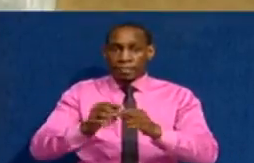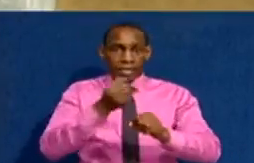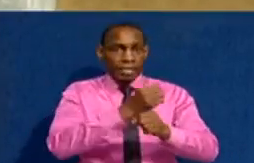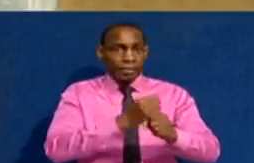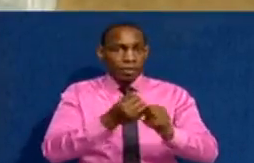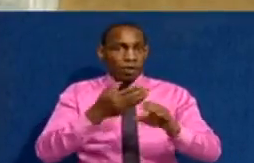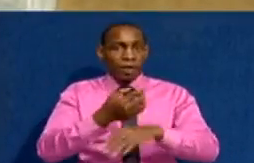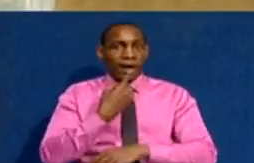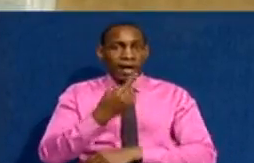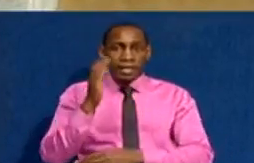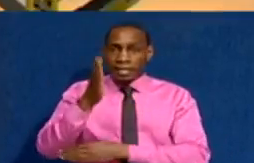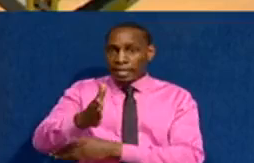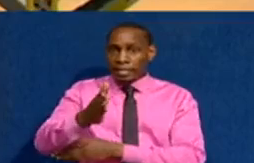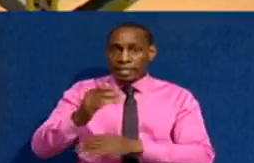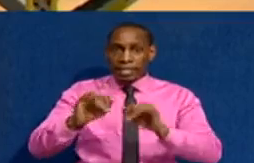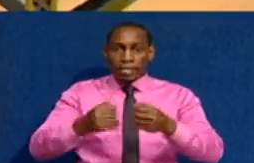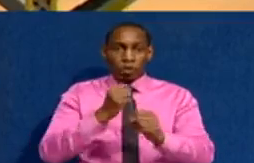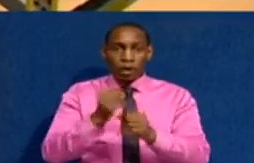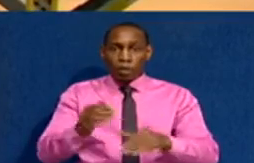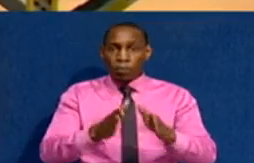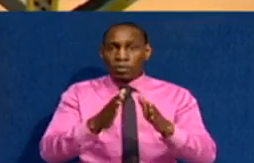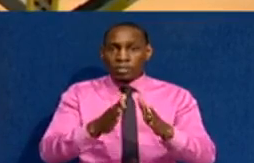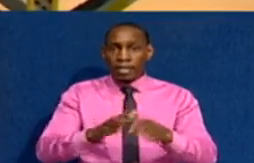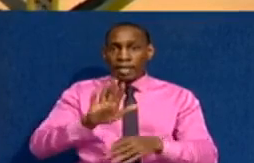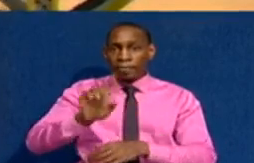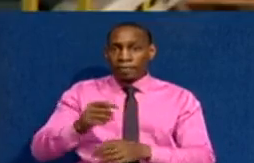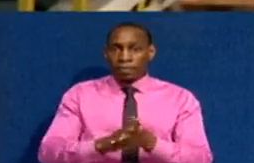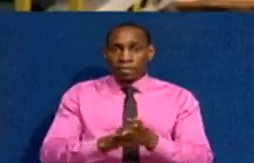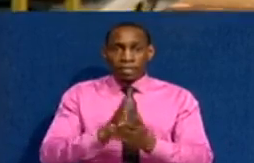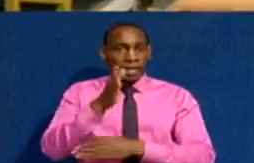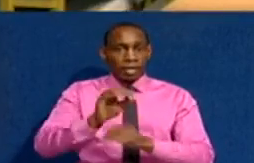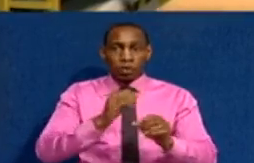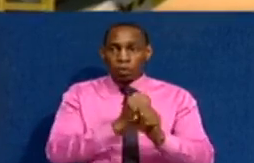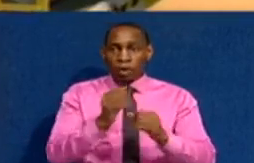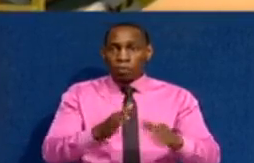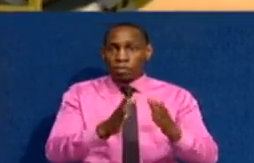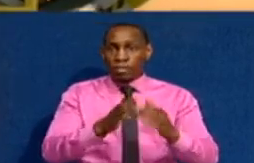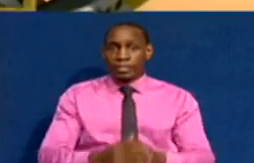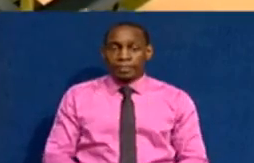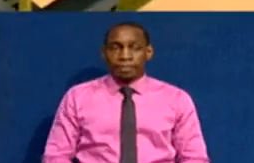create over 100 direct new jobs and over 5,000 indirect jobs.